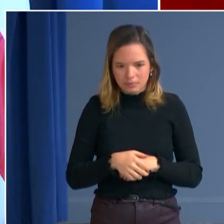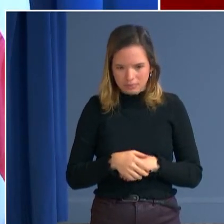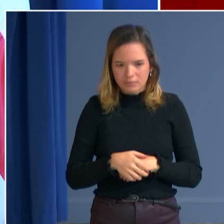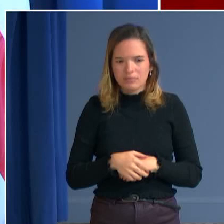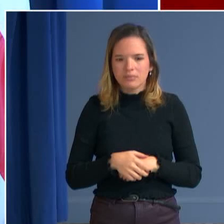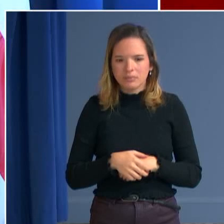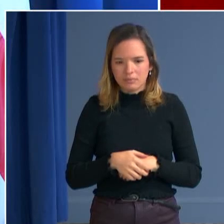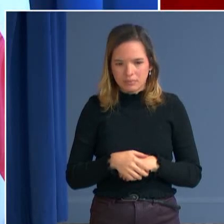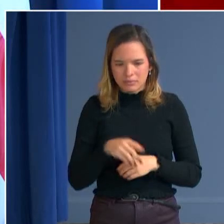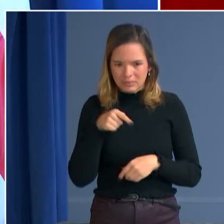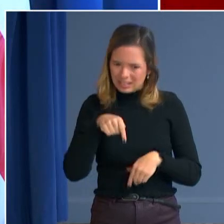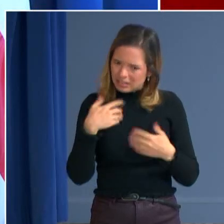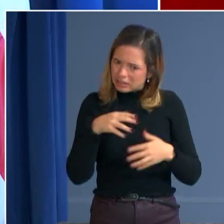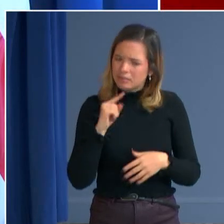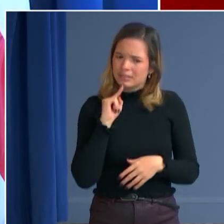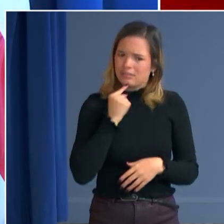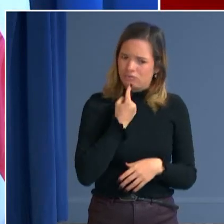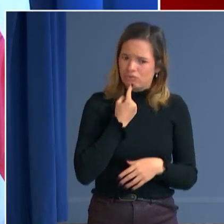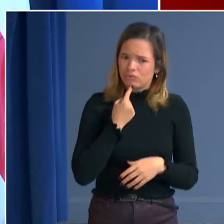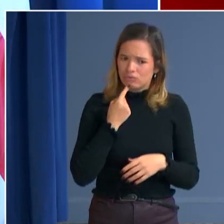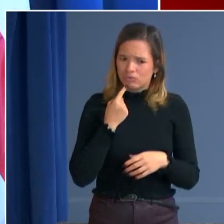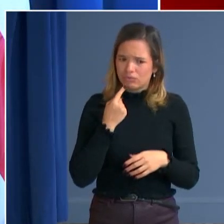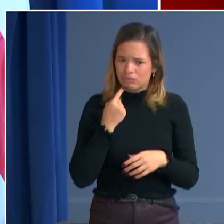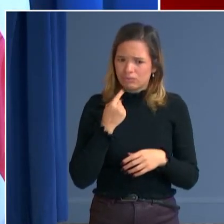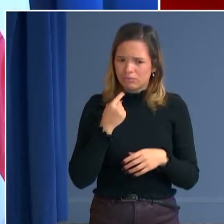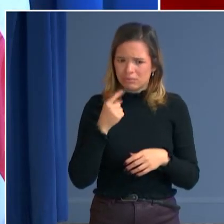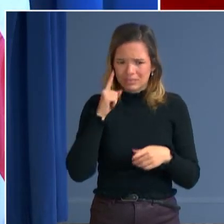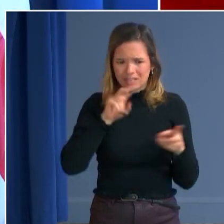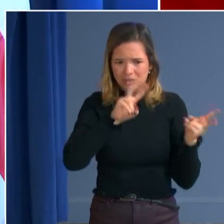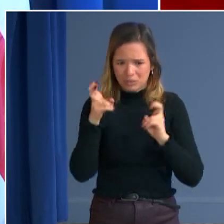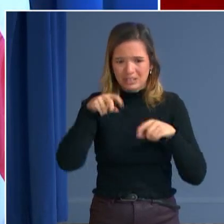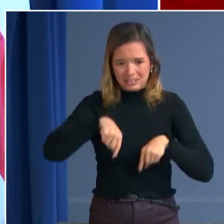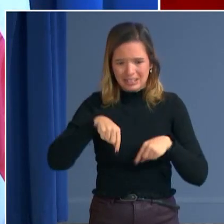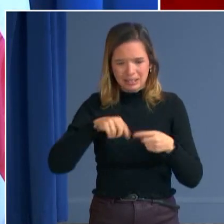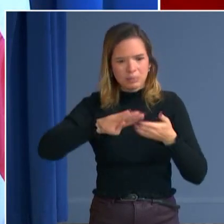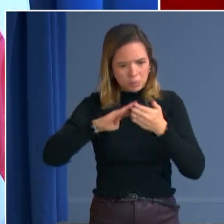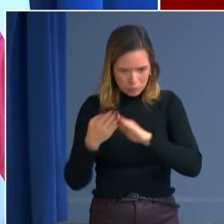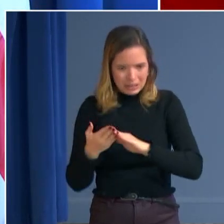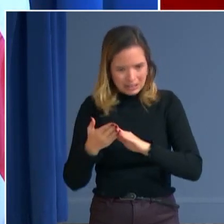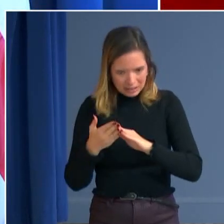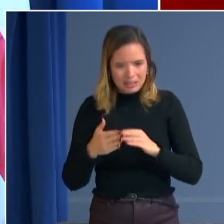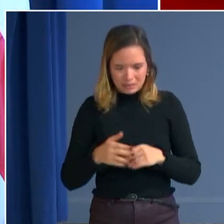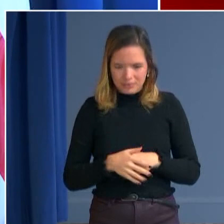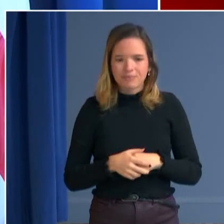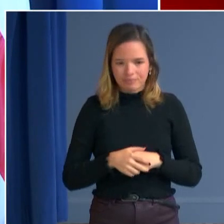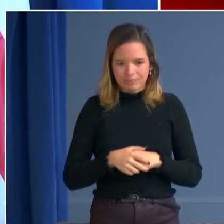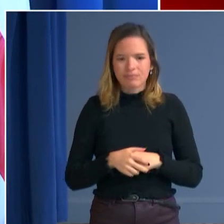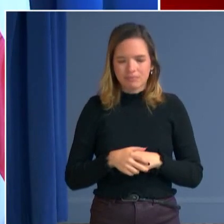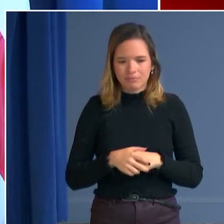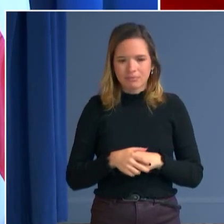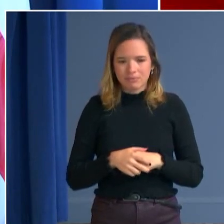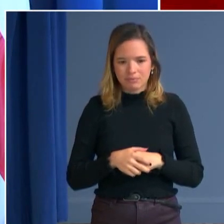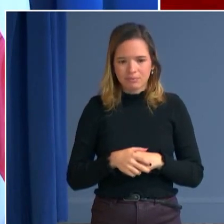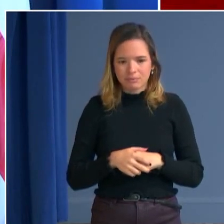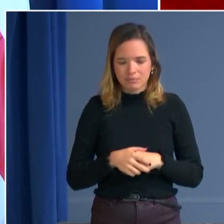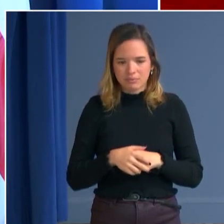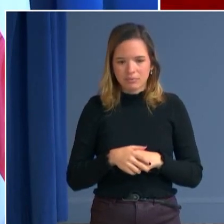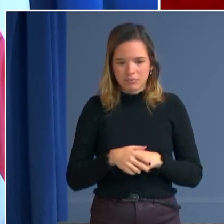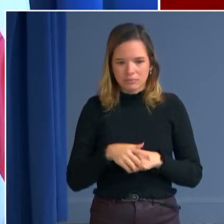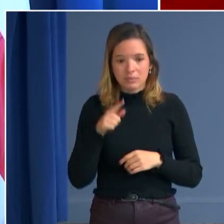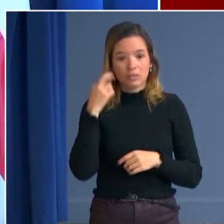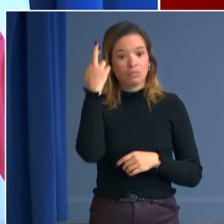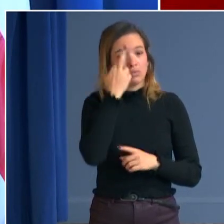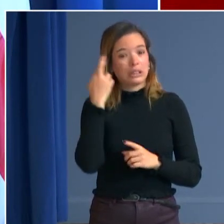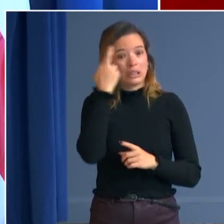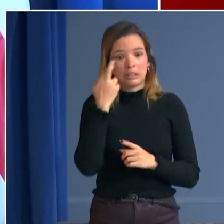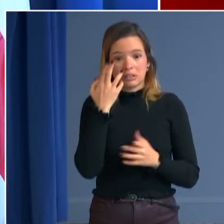I think you bring up another very important point. While it's the reason why we must be very focused as we